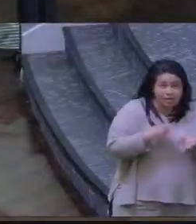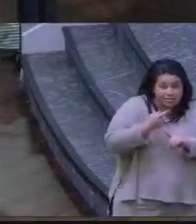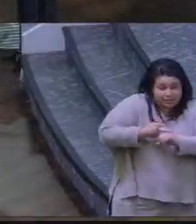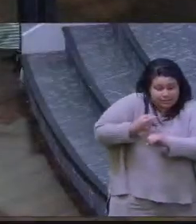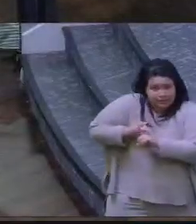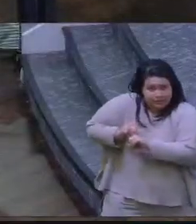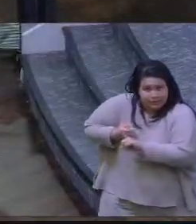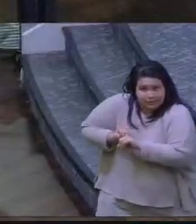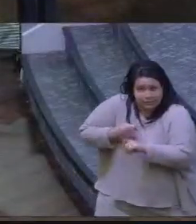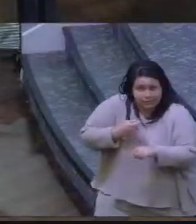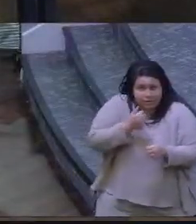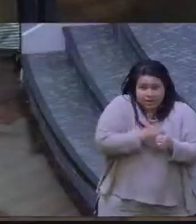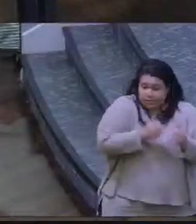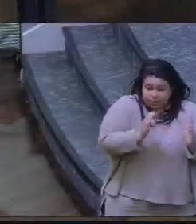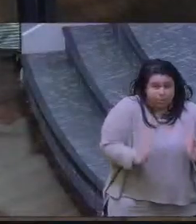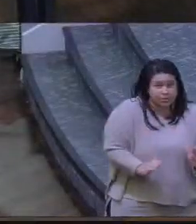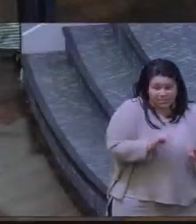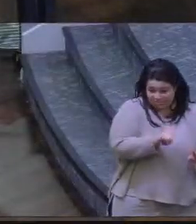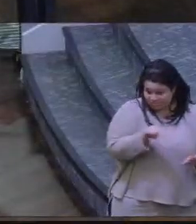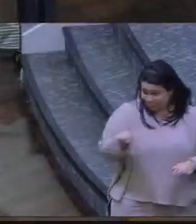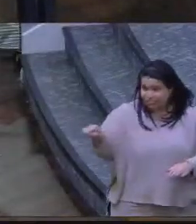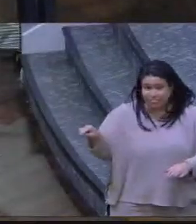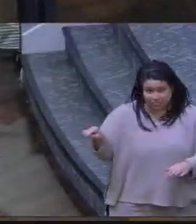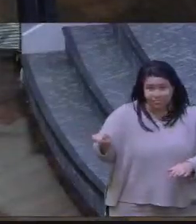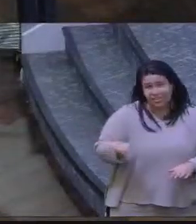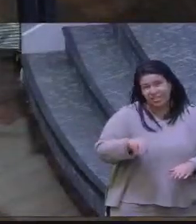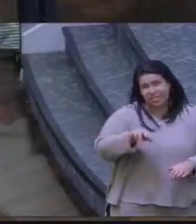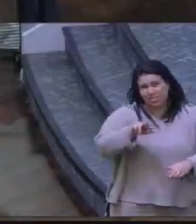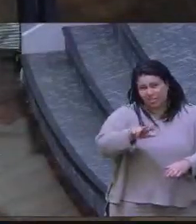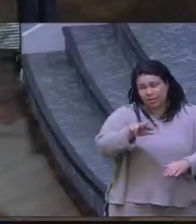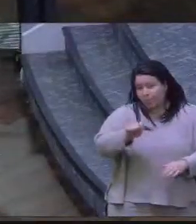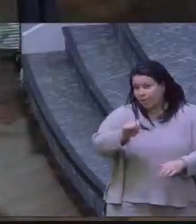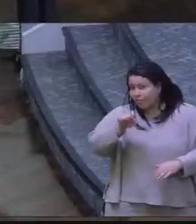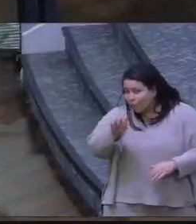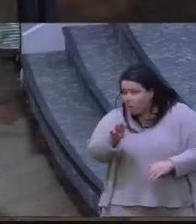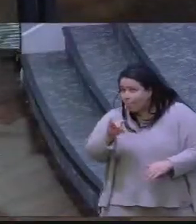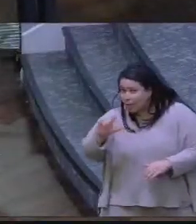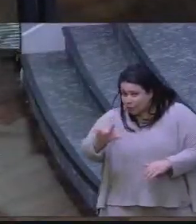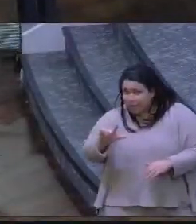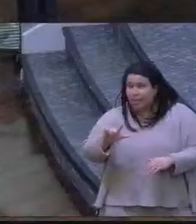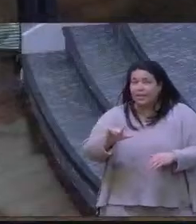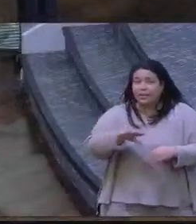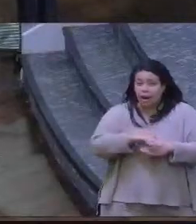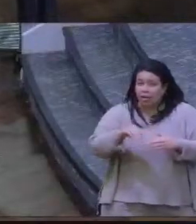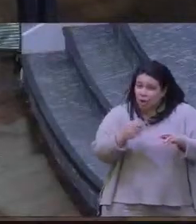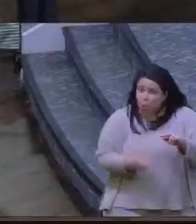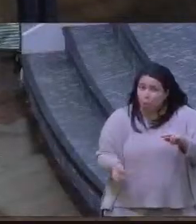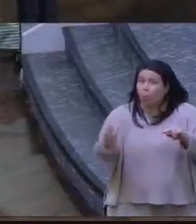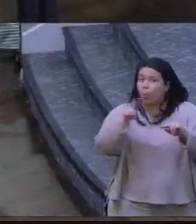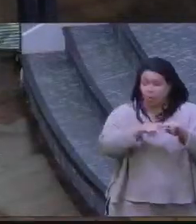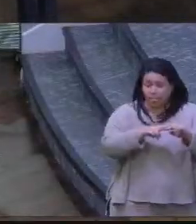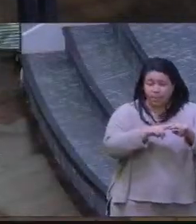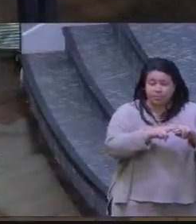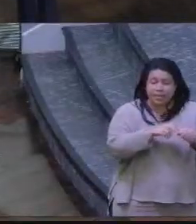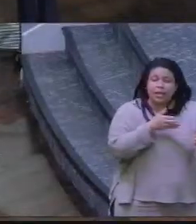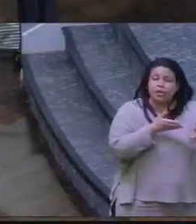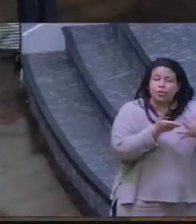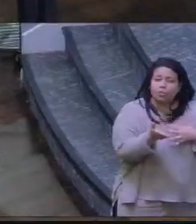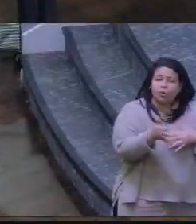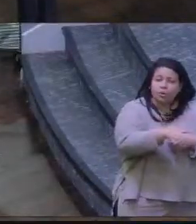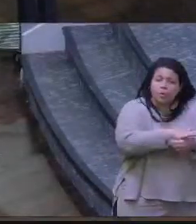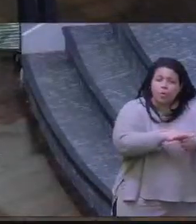increase in the FY26 budget of about $3.4 million. And that money will have to come, that's all funded through local property taxes.